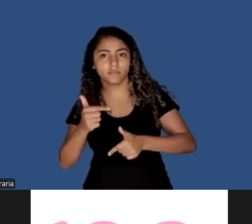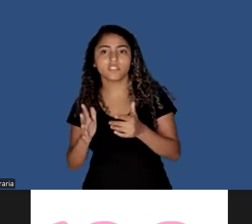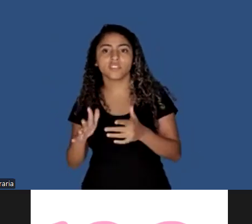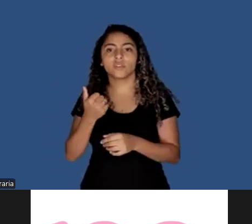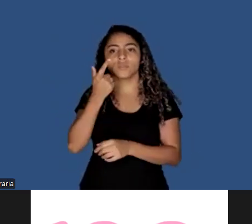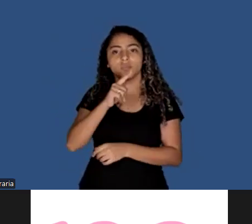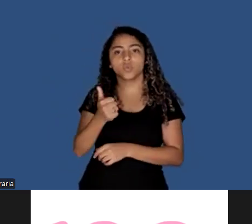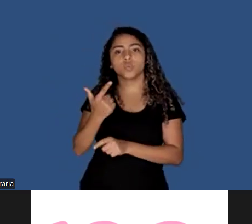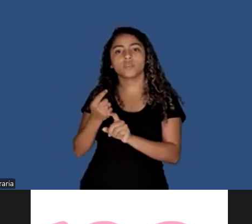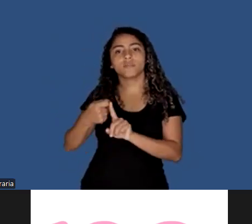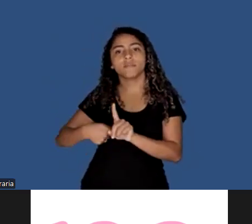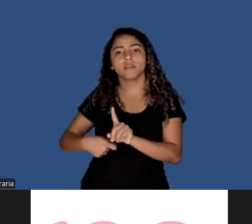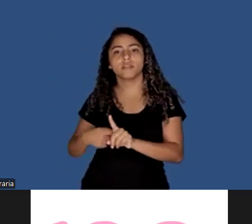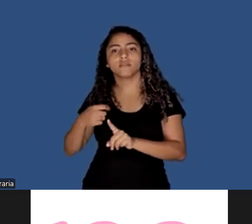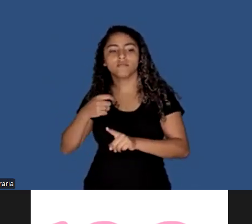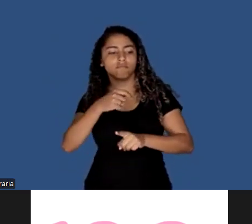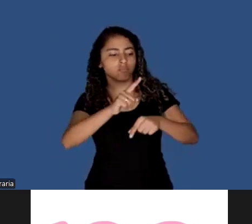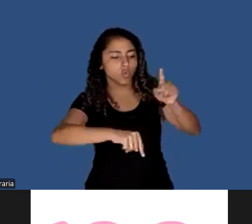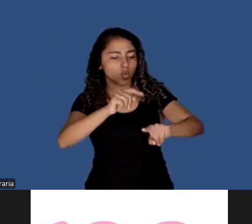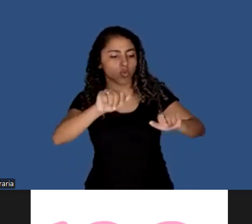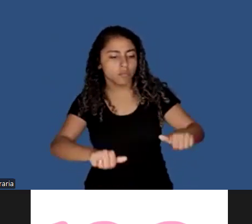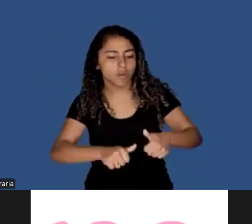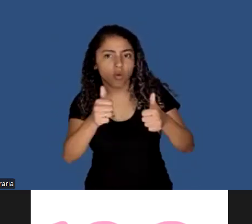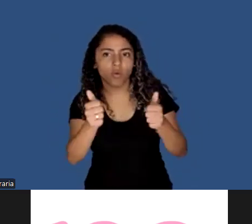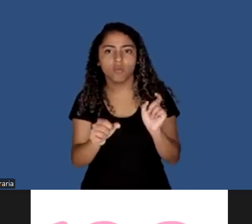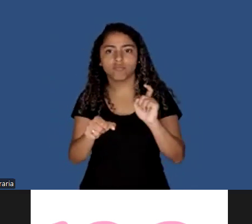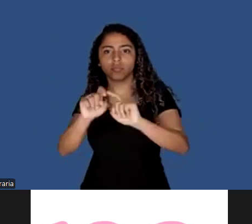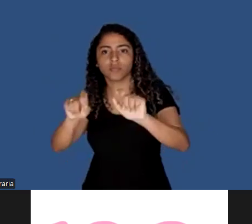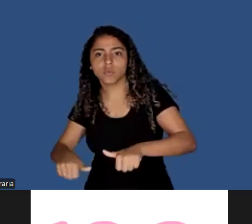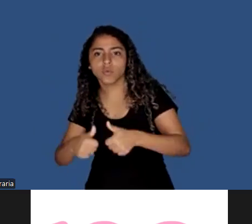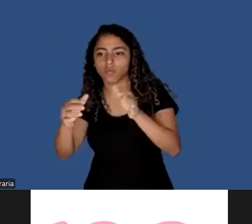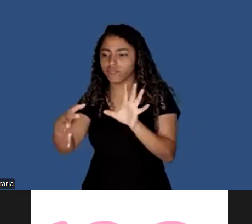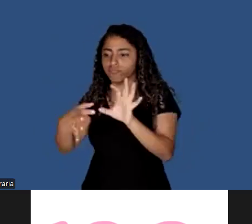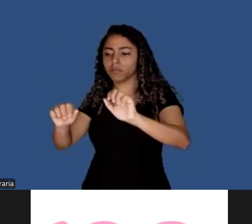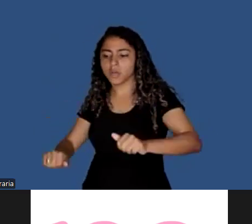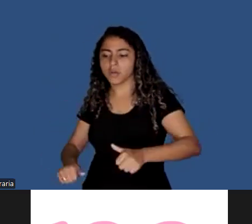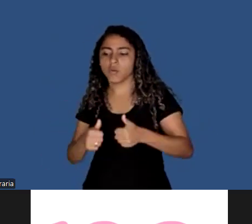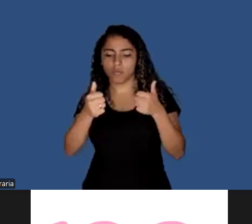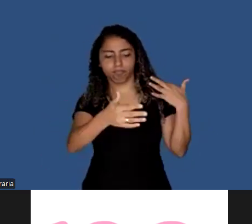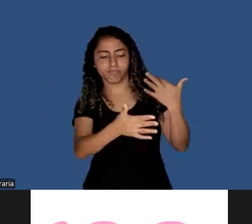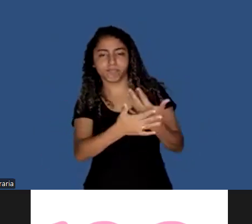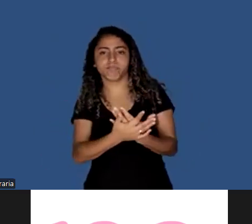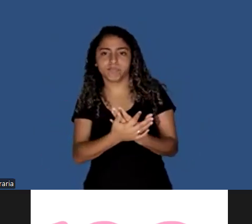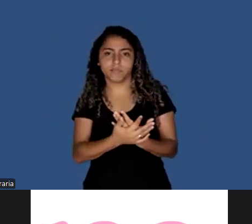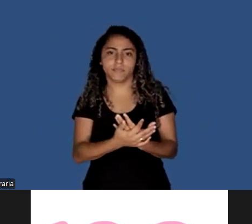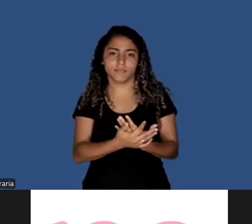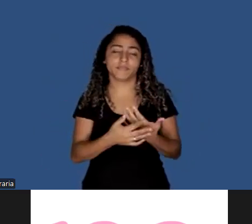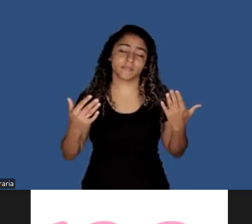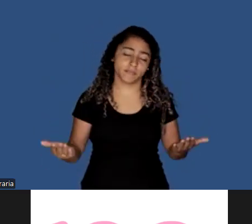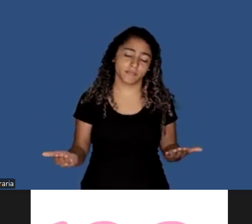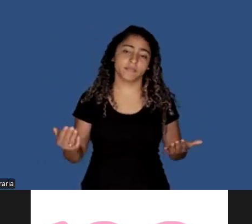working to improve products and increase retention and engagement for 12 months already.